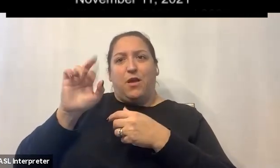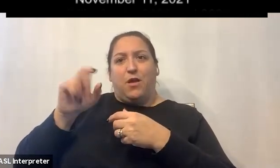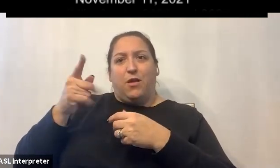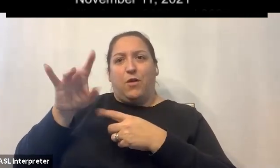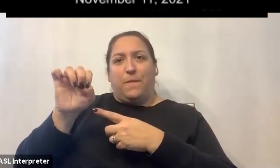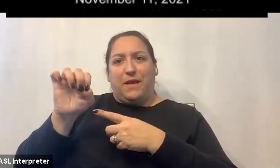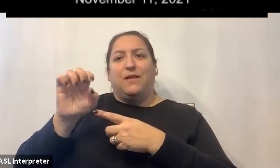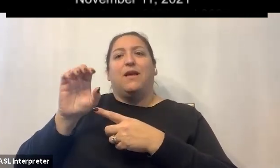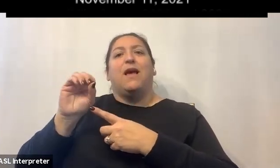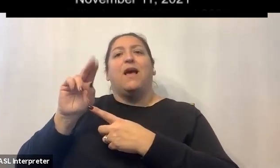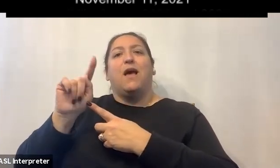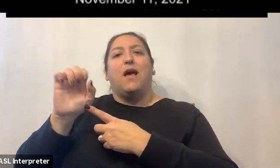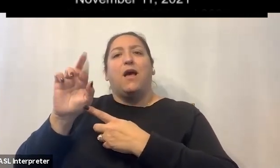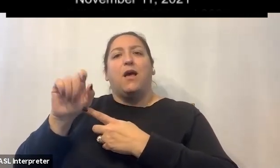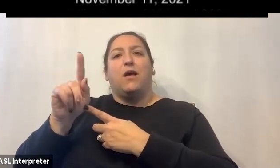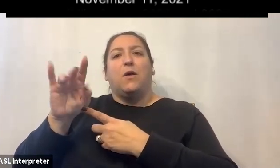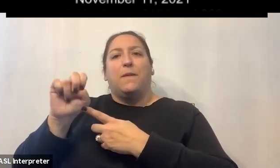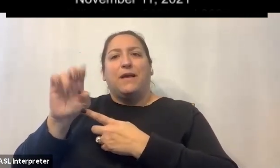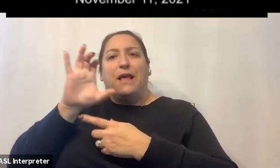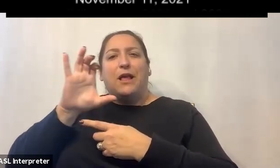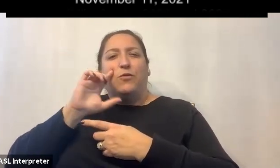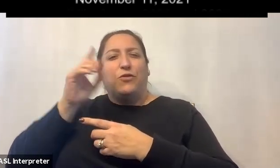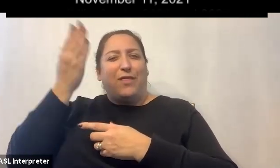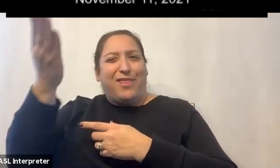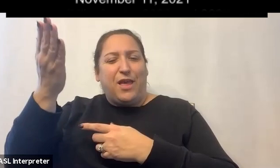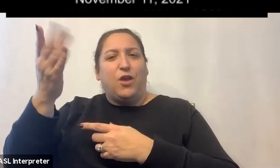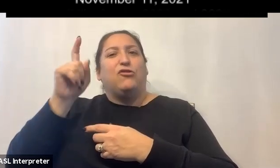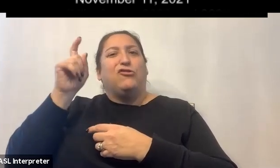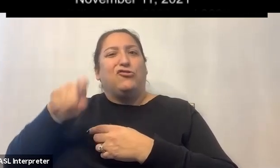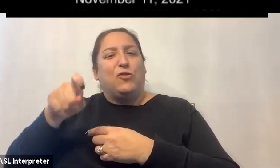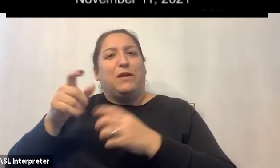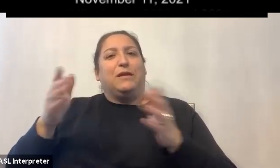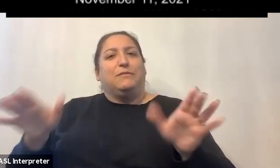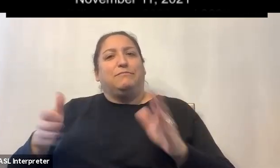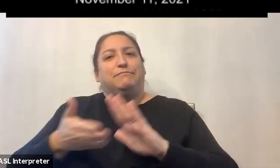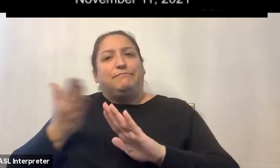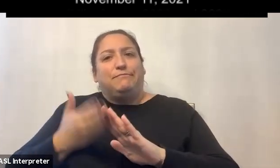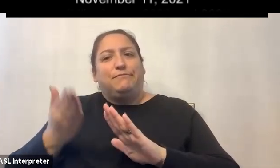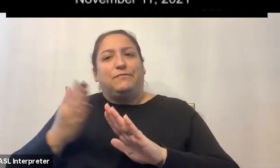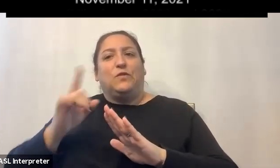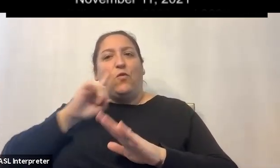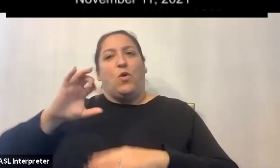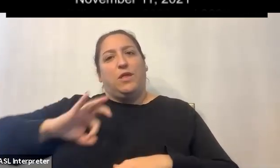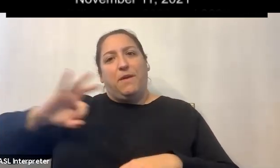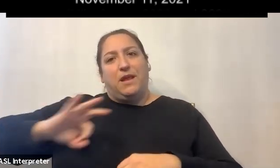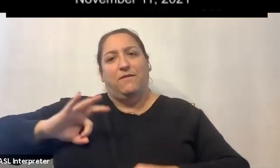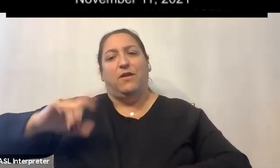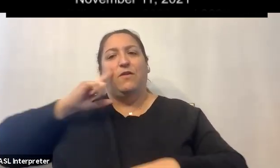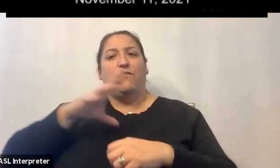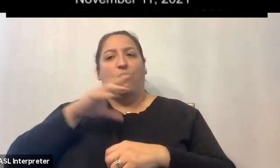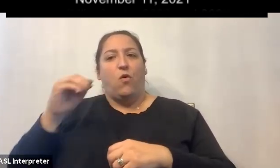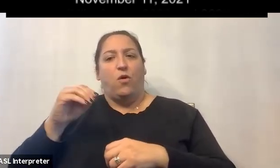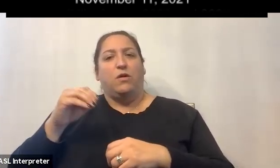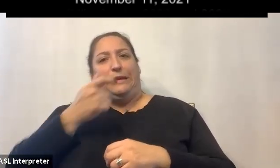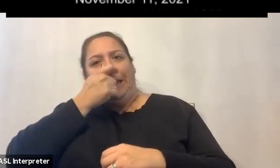outer space and exploration in outer space should be conducted for the benefit and in the